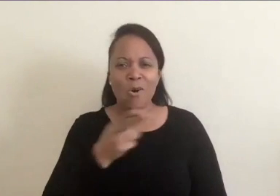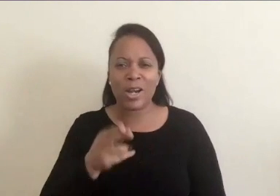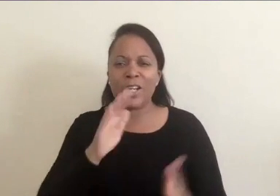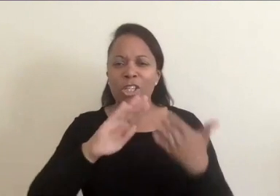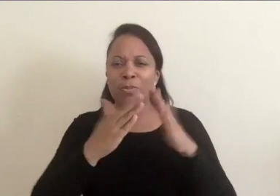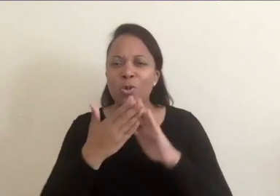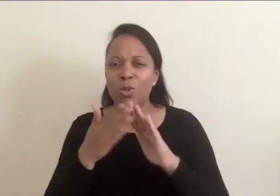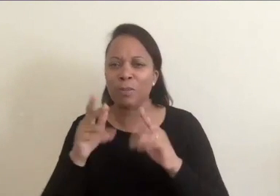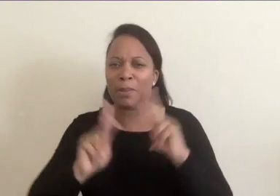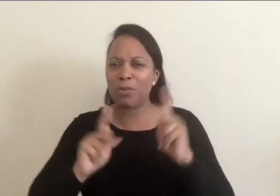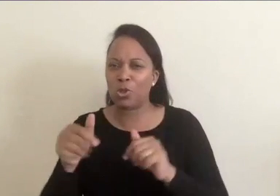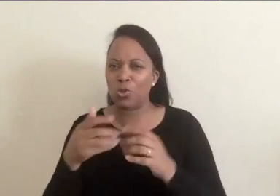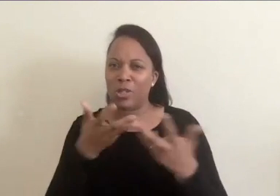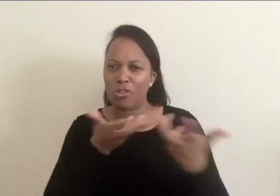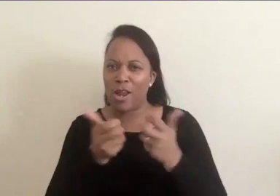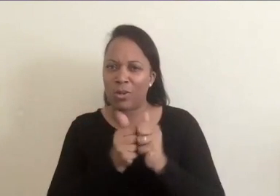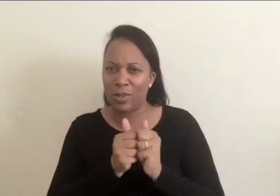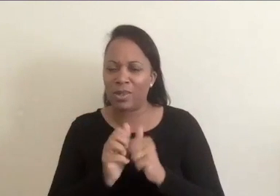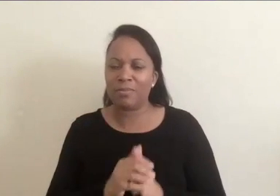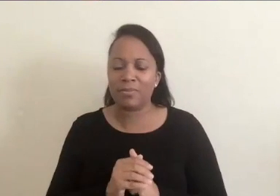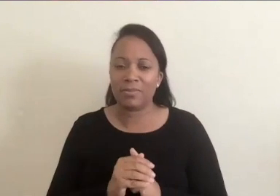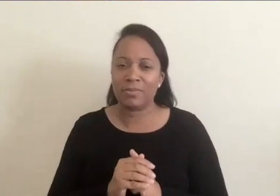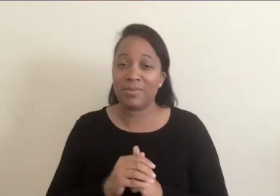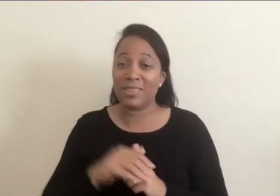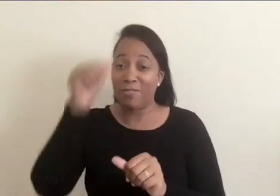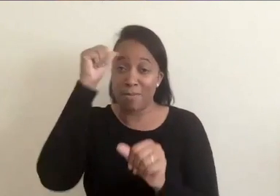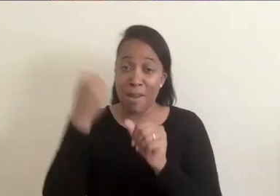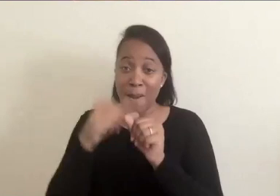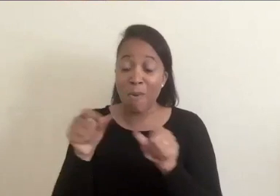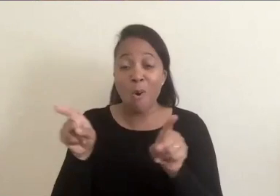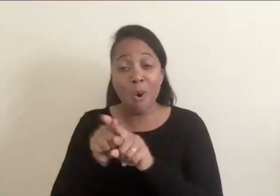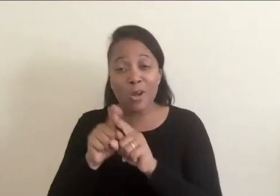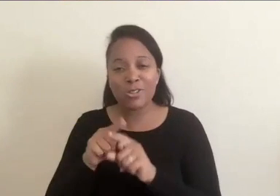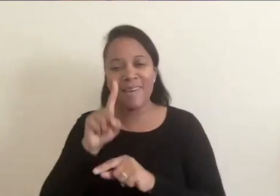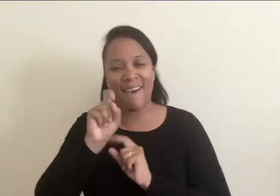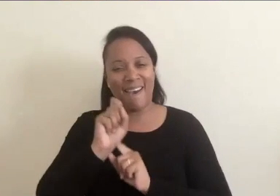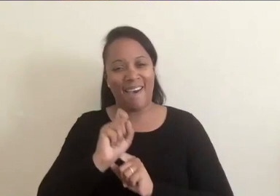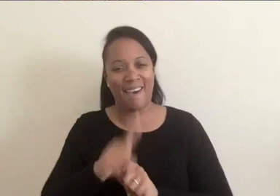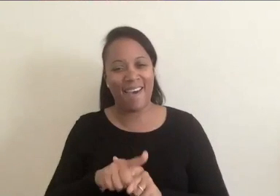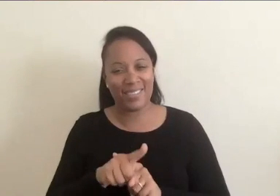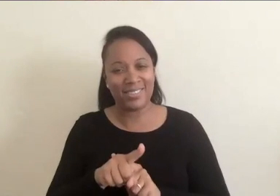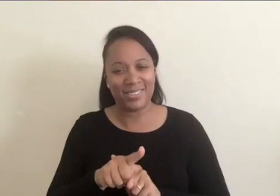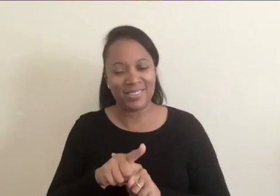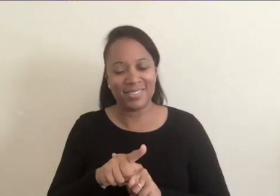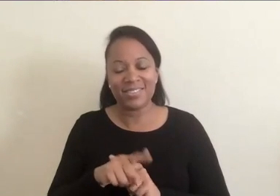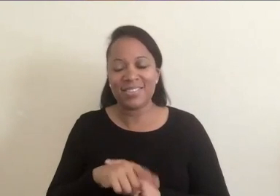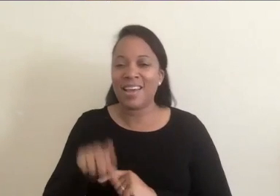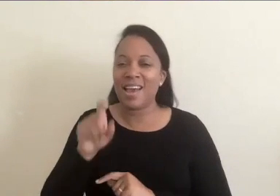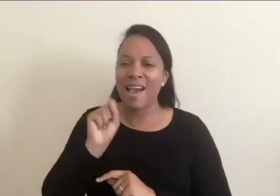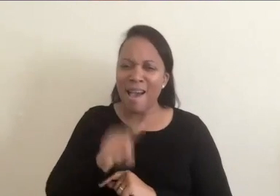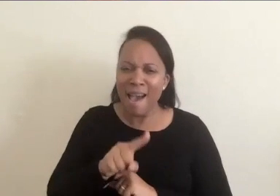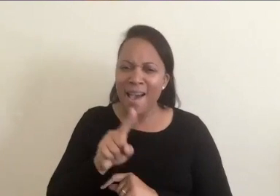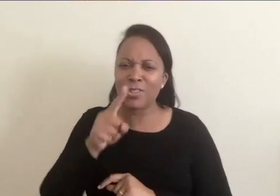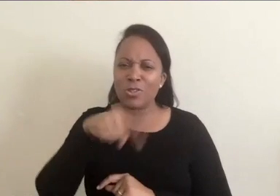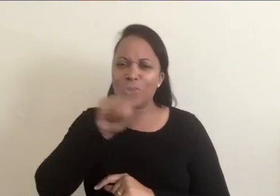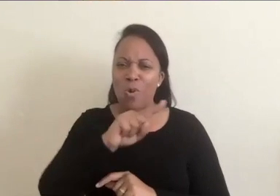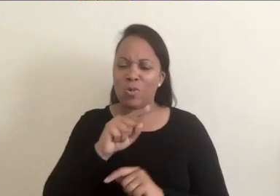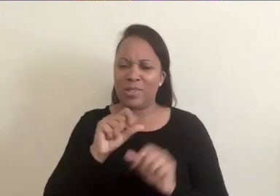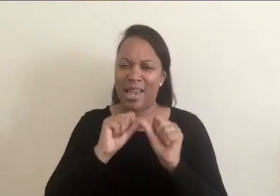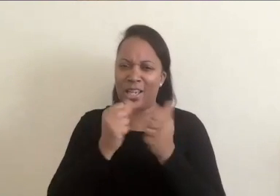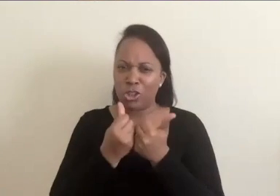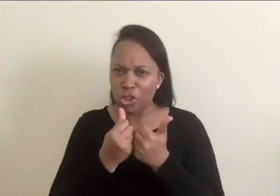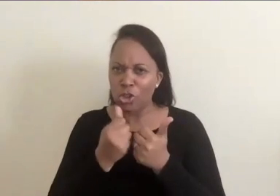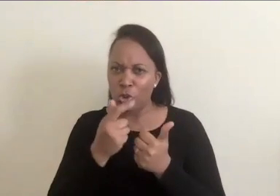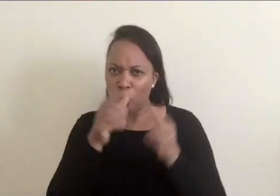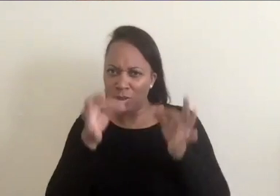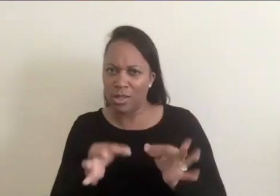community members that you interact with. Remember as well to ask questions. Ask your agency of choice